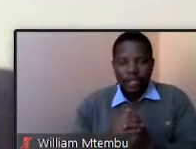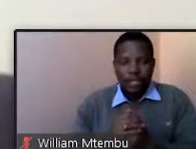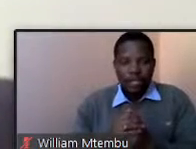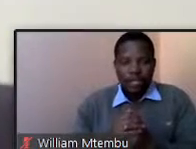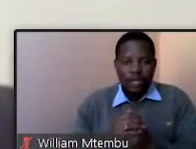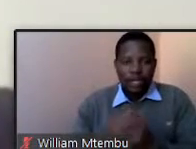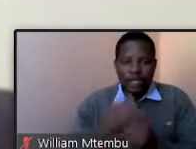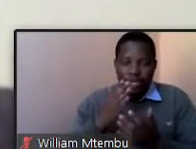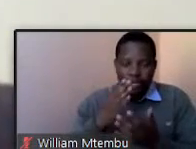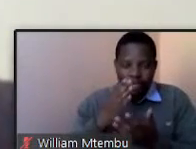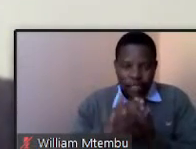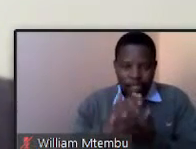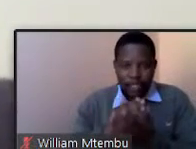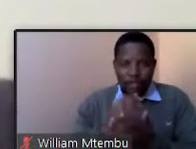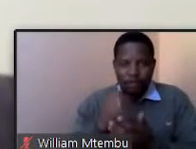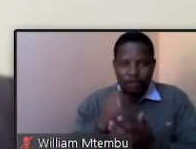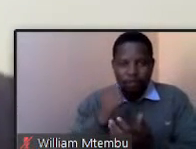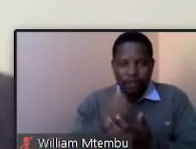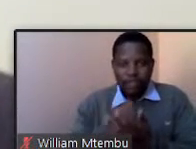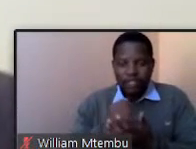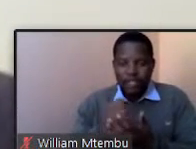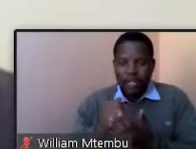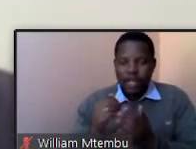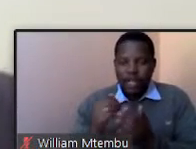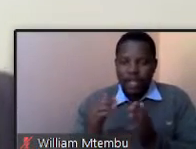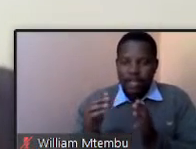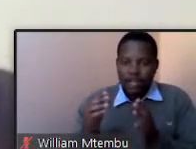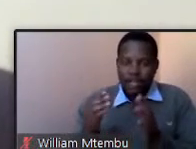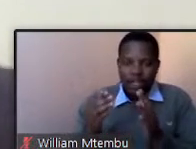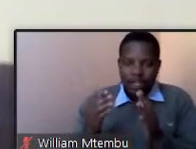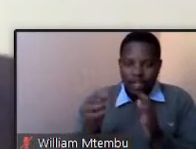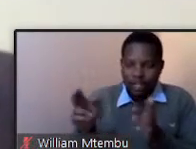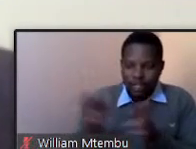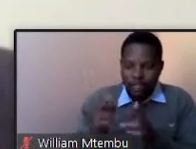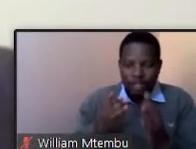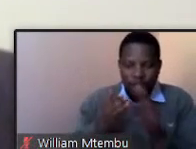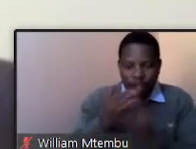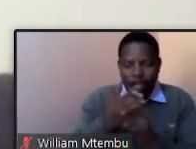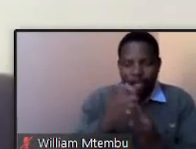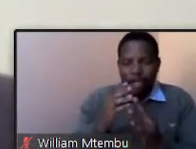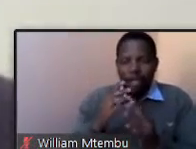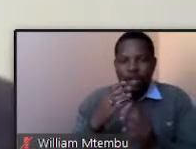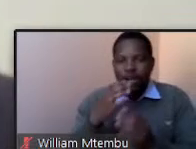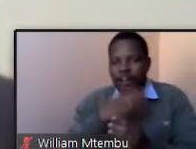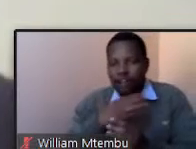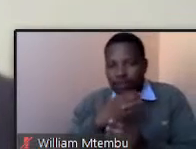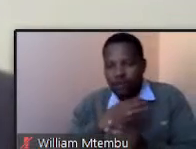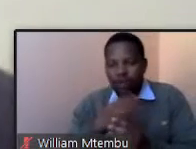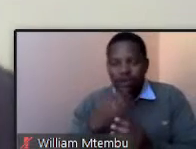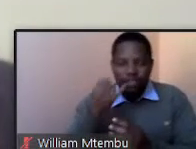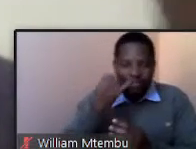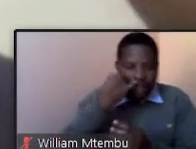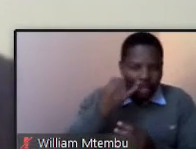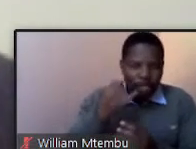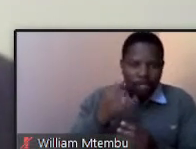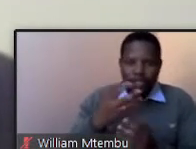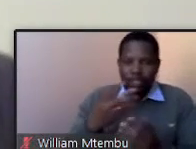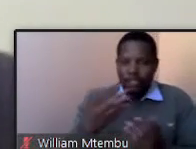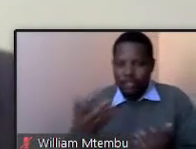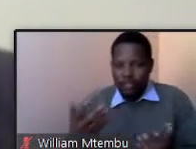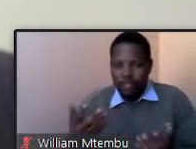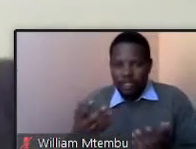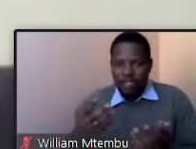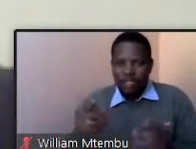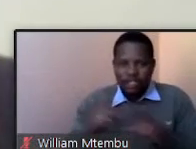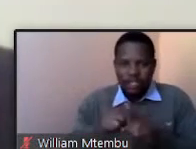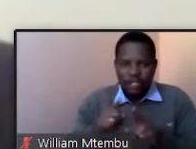measures where they will limit access to alcohol and access to drug abuse, because we'll find out that even though